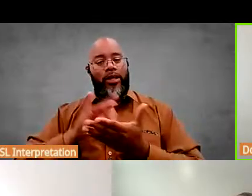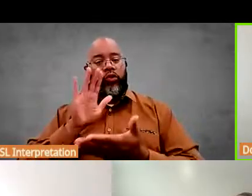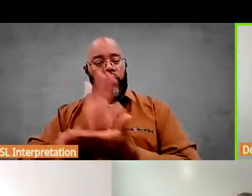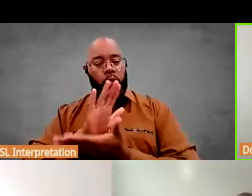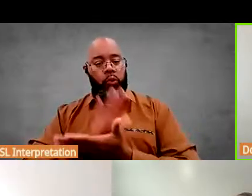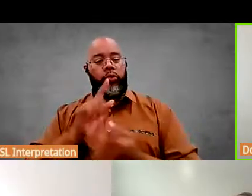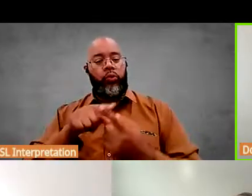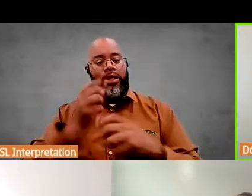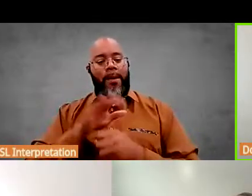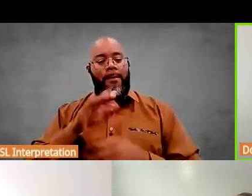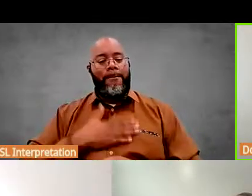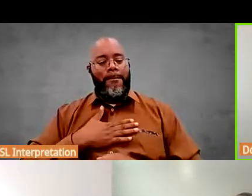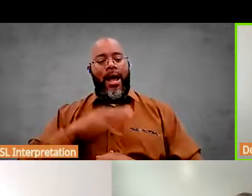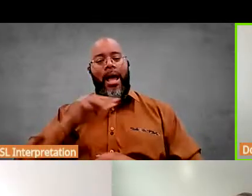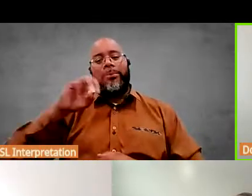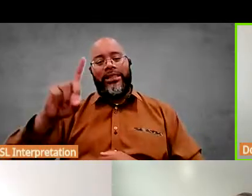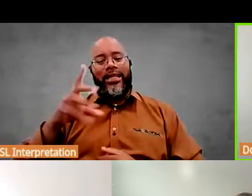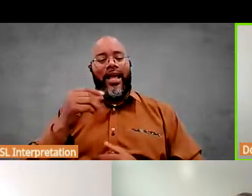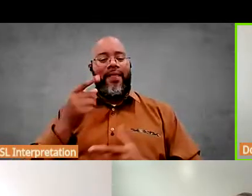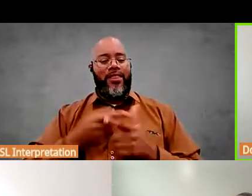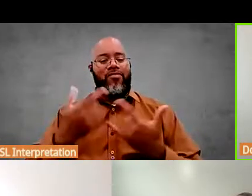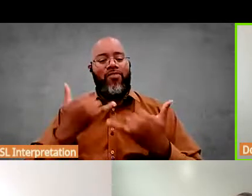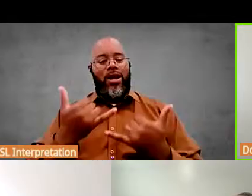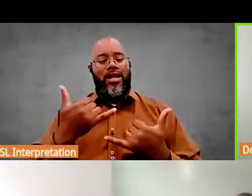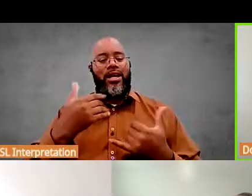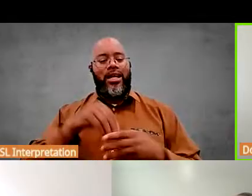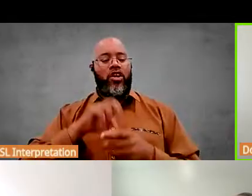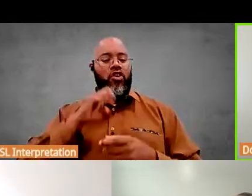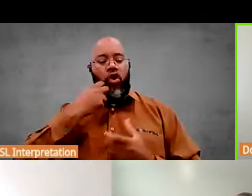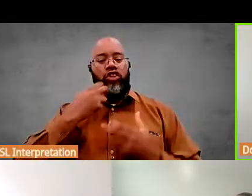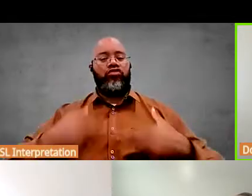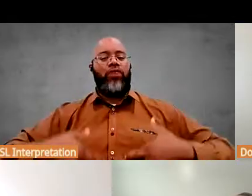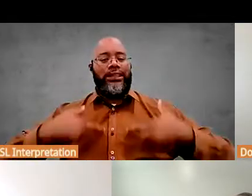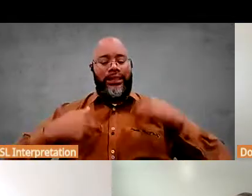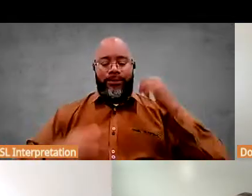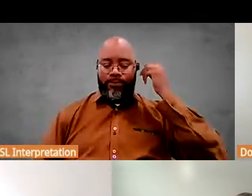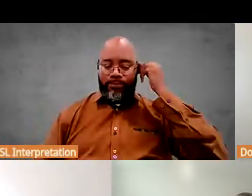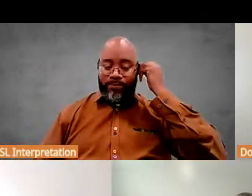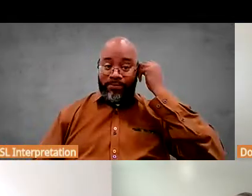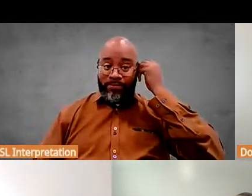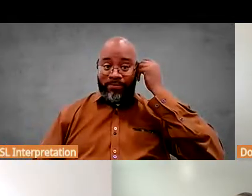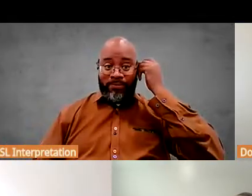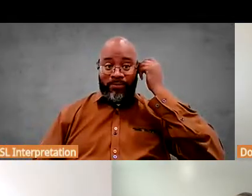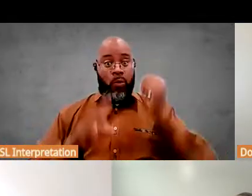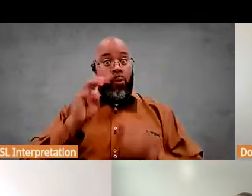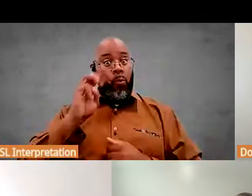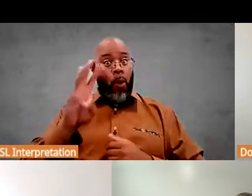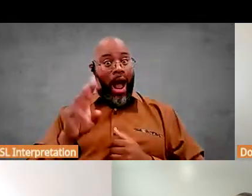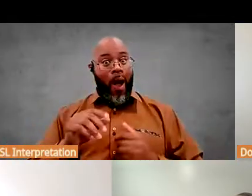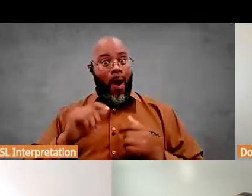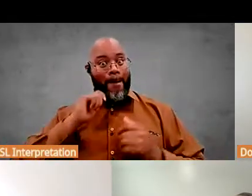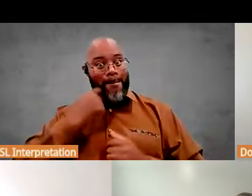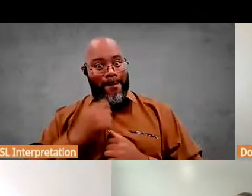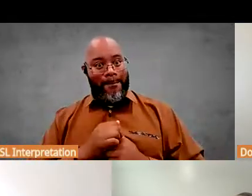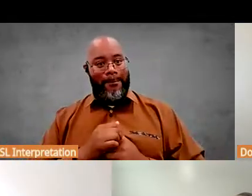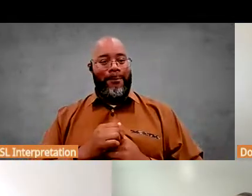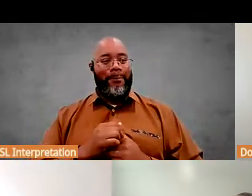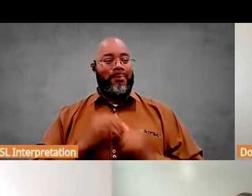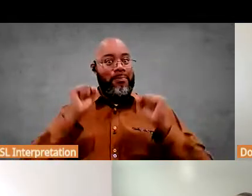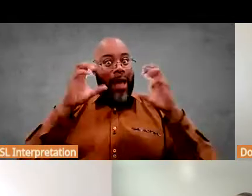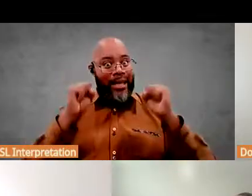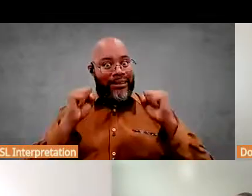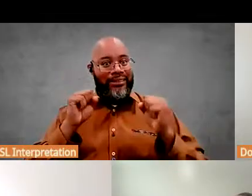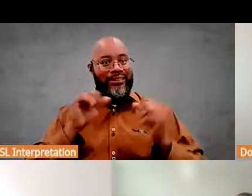get my MD, and then right now being a neurology resident. Wow, amazing. That's actually